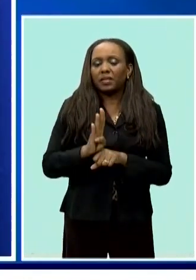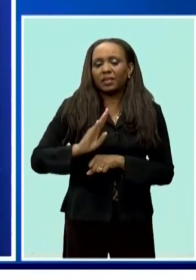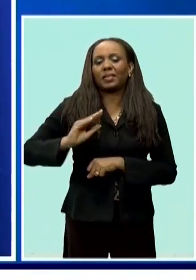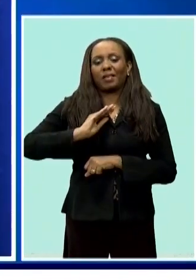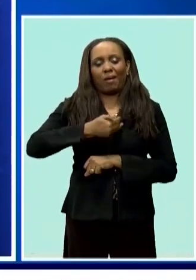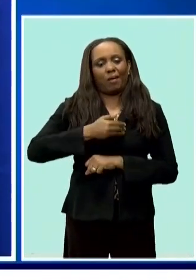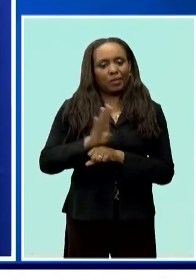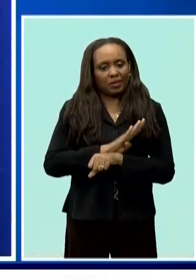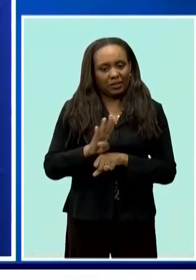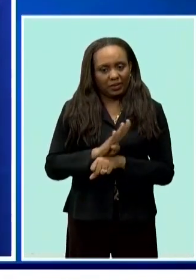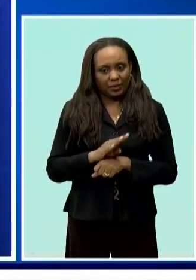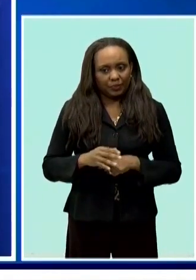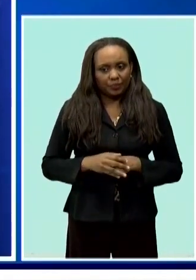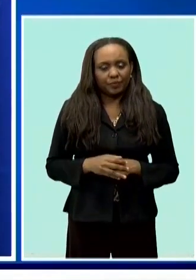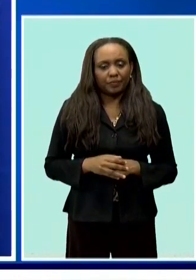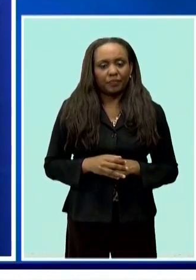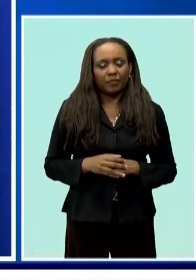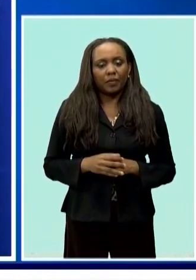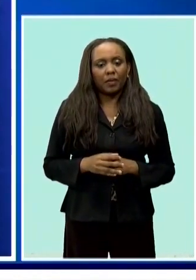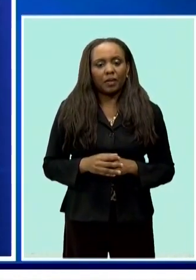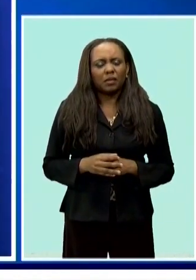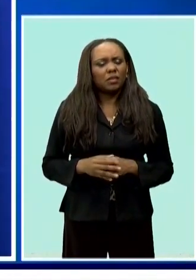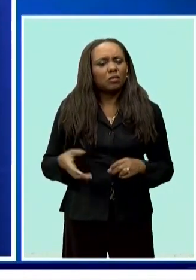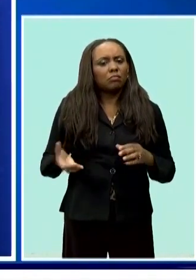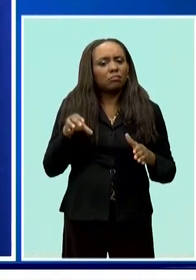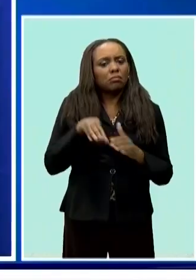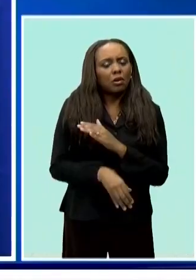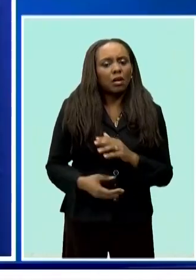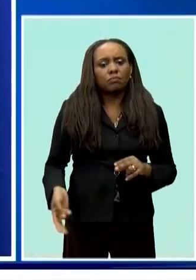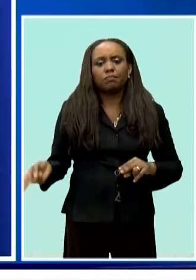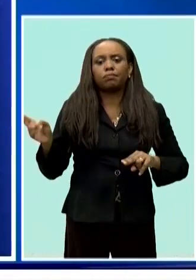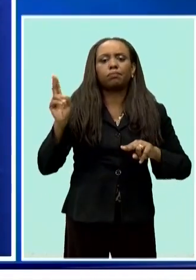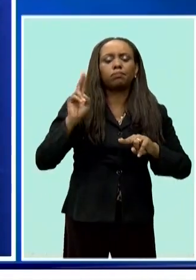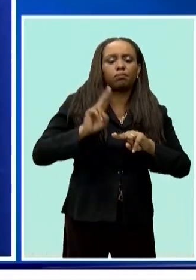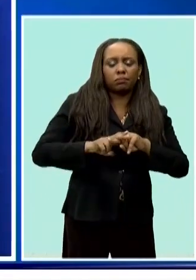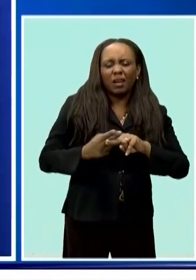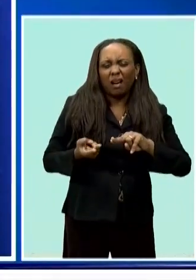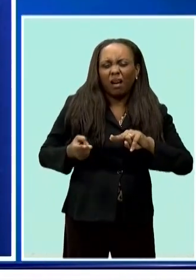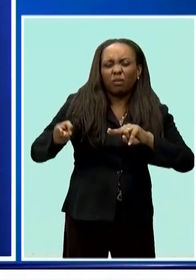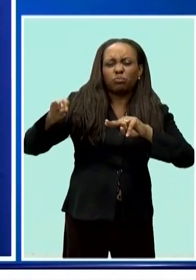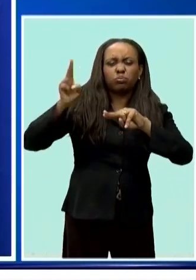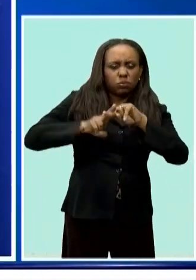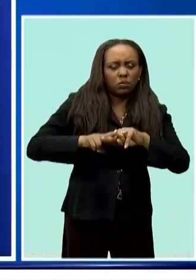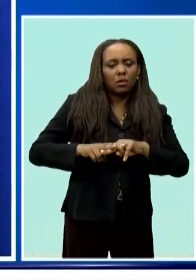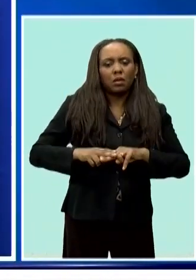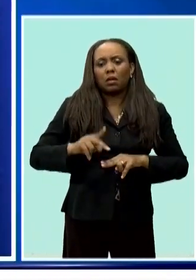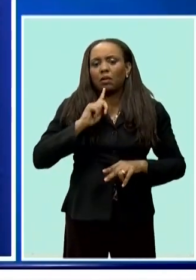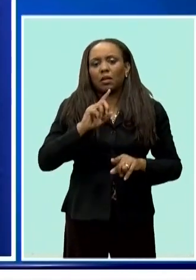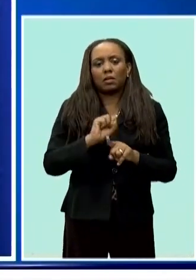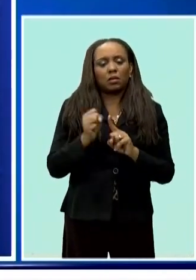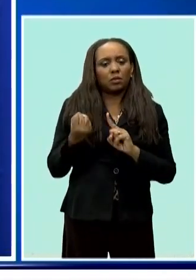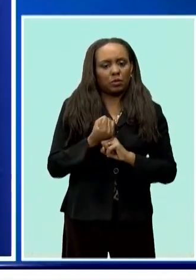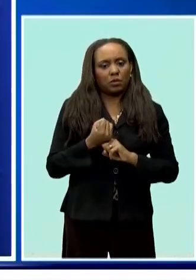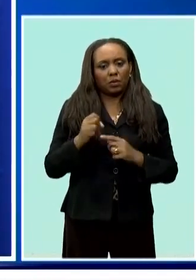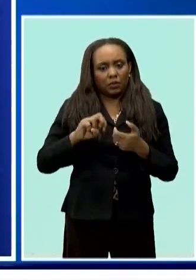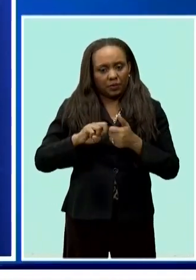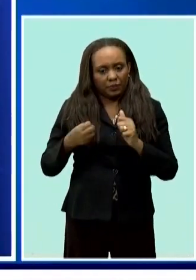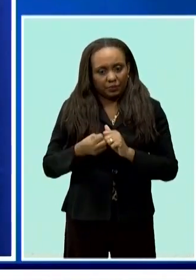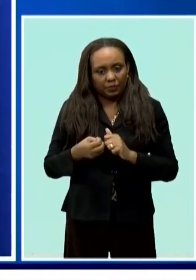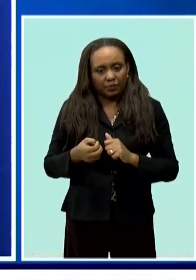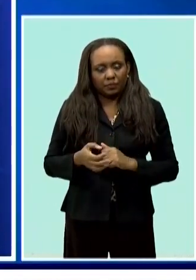non-governmental organizations and others to assist in the fight to protect our children and to bring these perpetrators